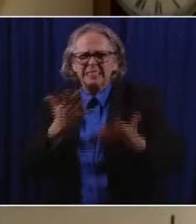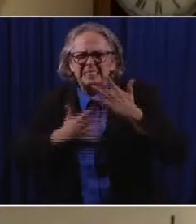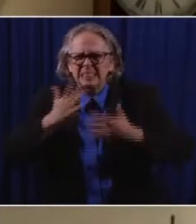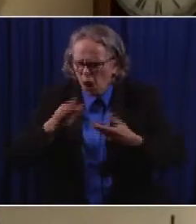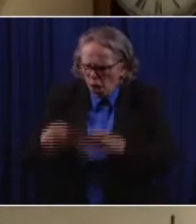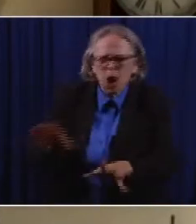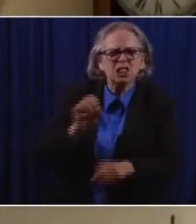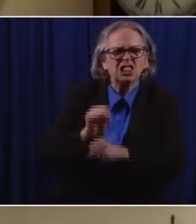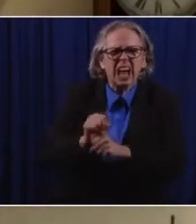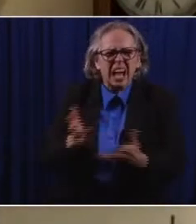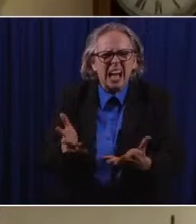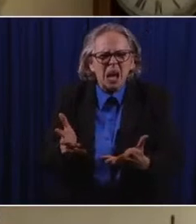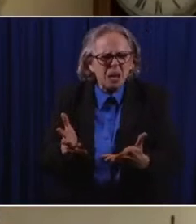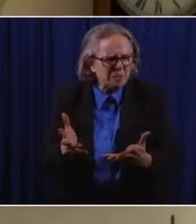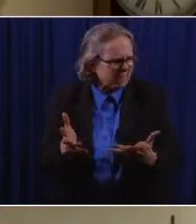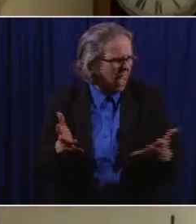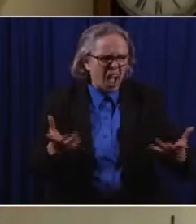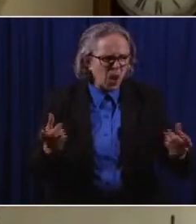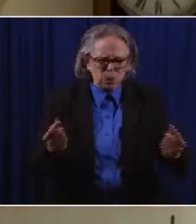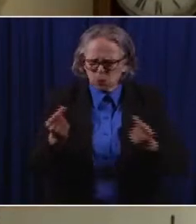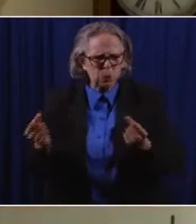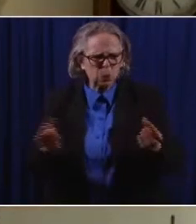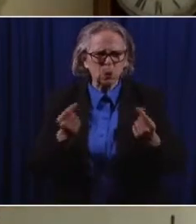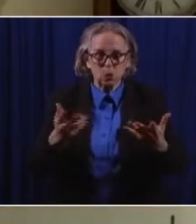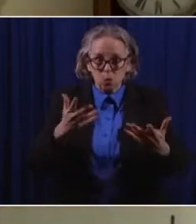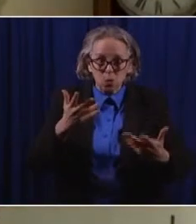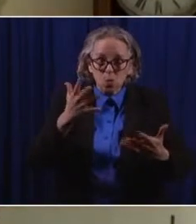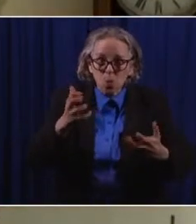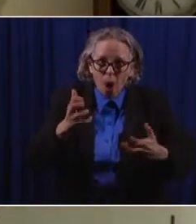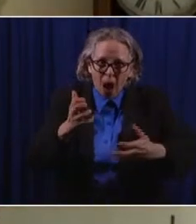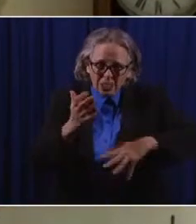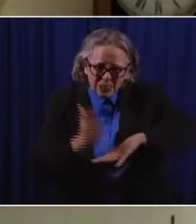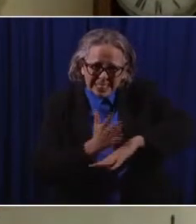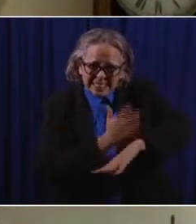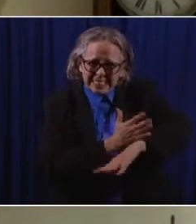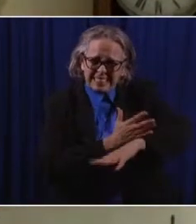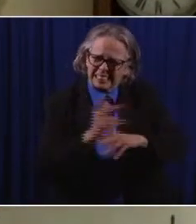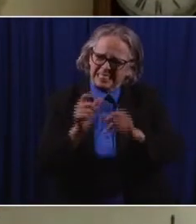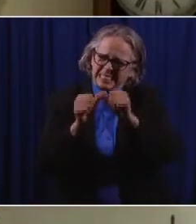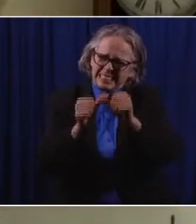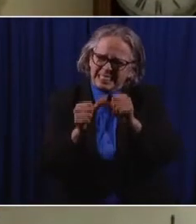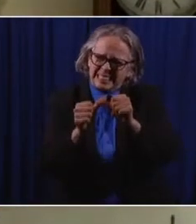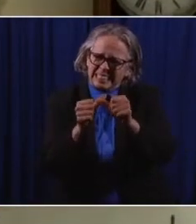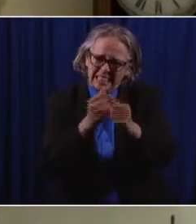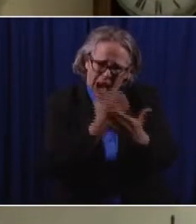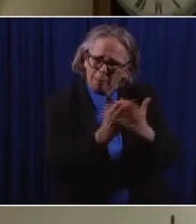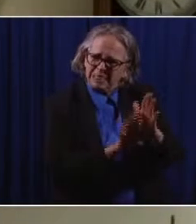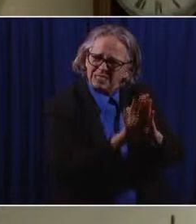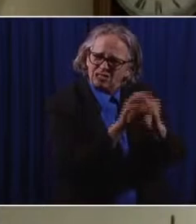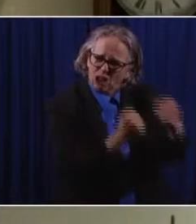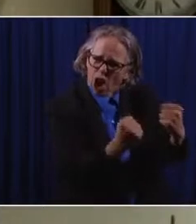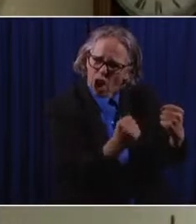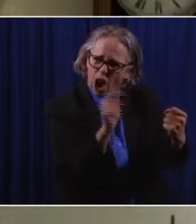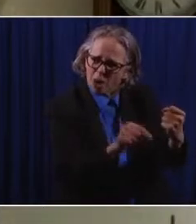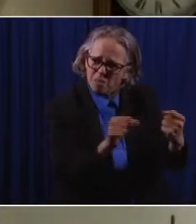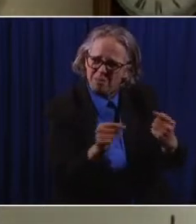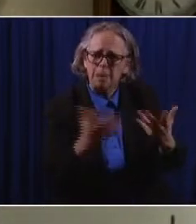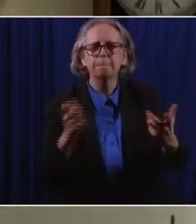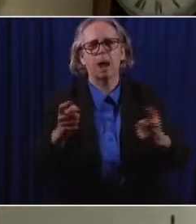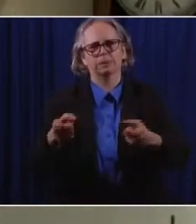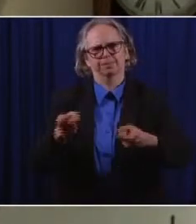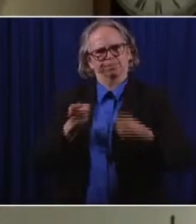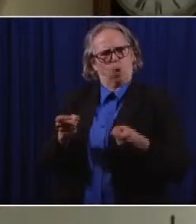And if we're going to have any chance of continuing to grow the economy, then we got to keep our foot on this devil down